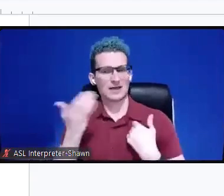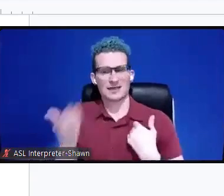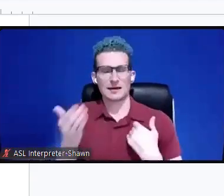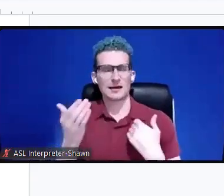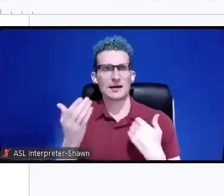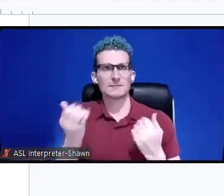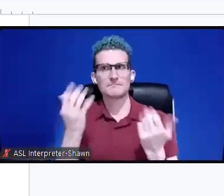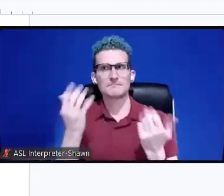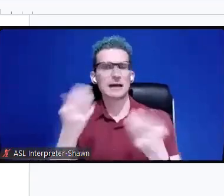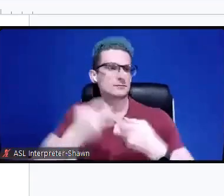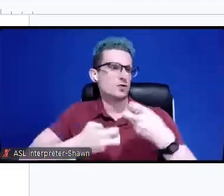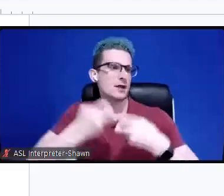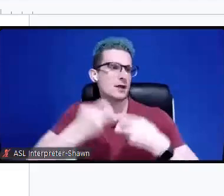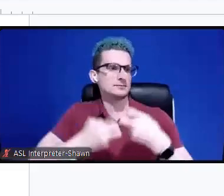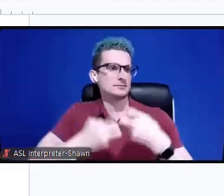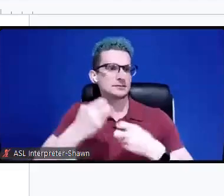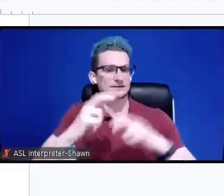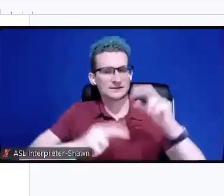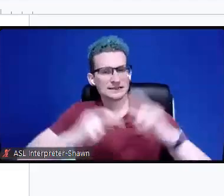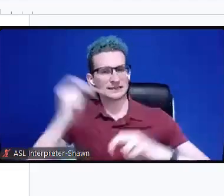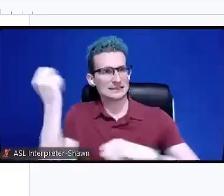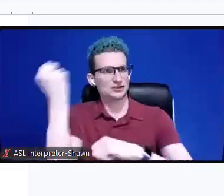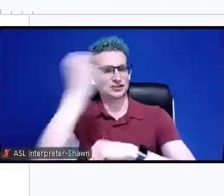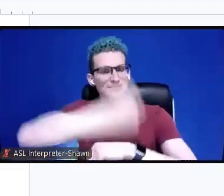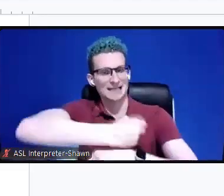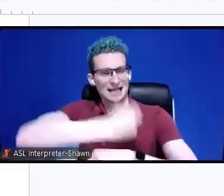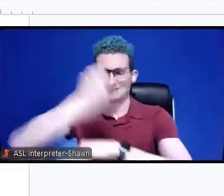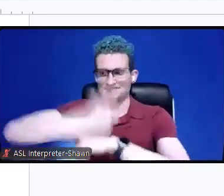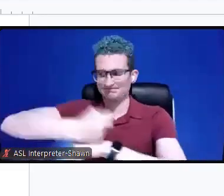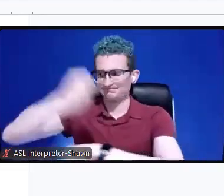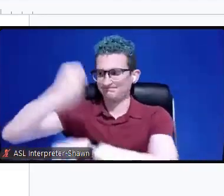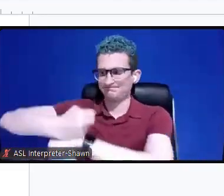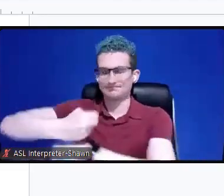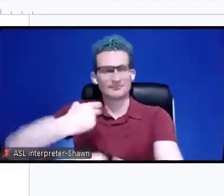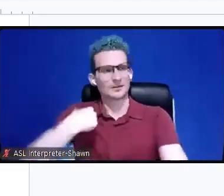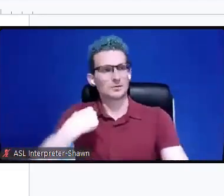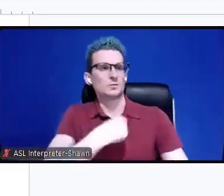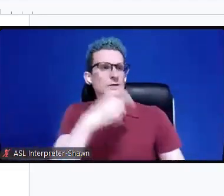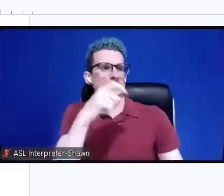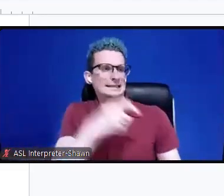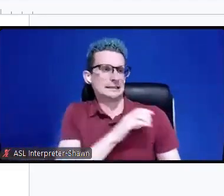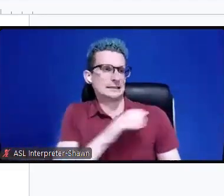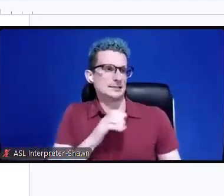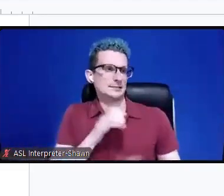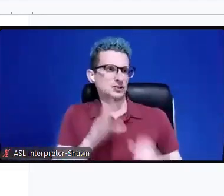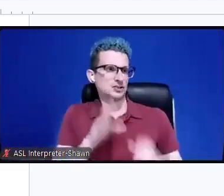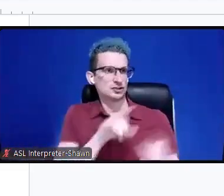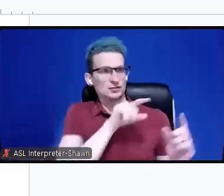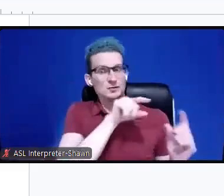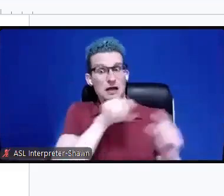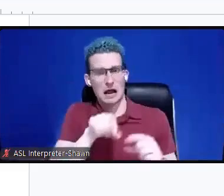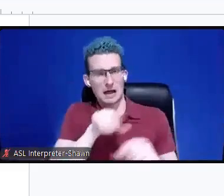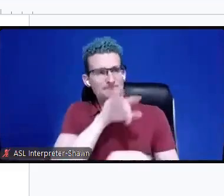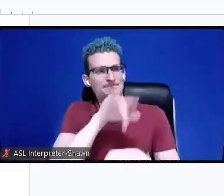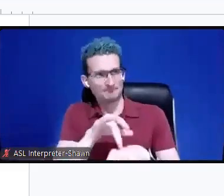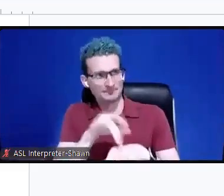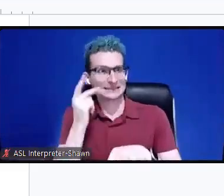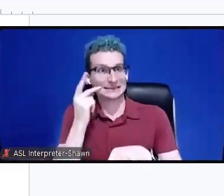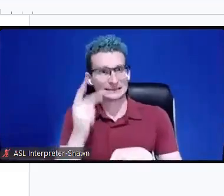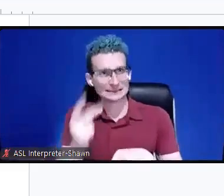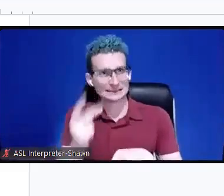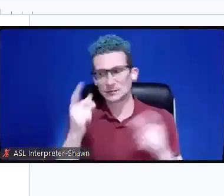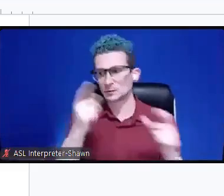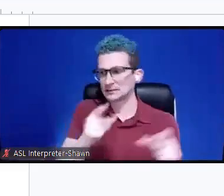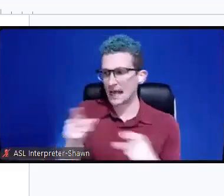closing that we really need the commissioner to come down here, see what's going on, and talk with the people down here.